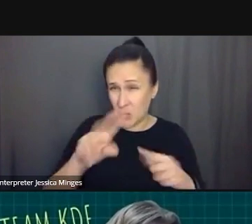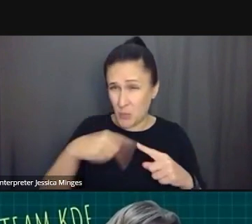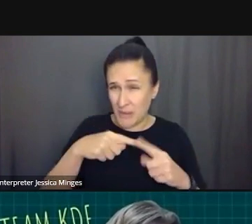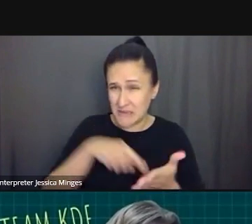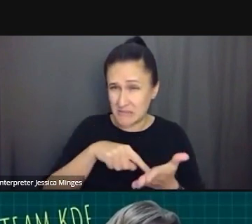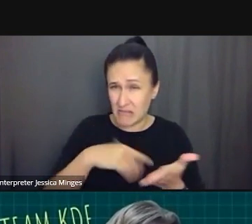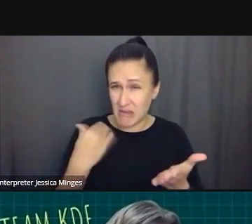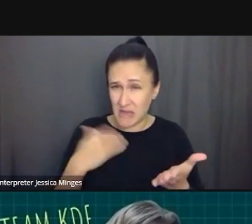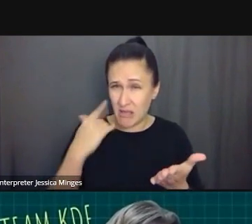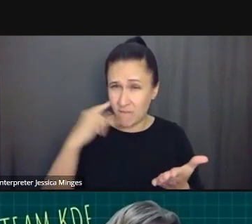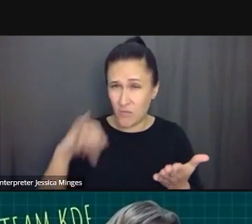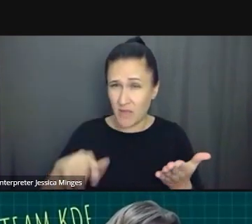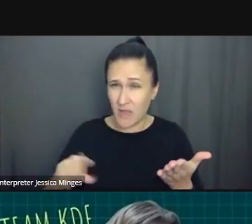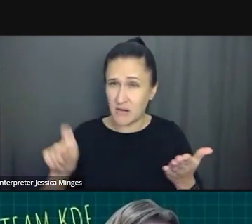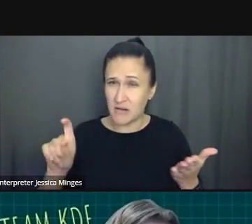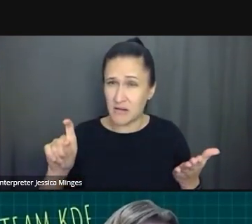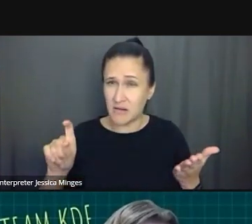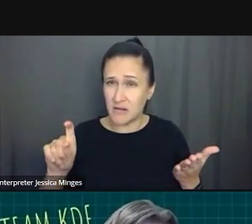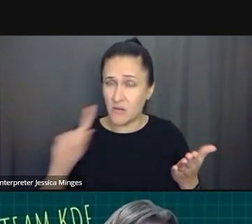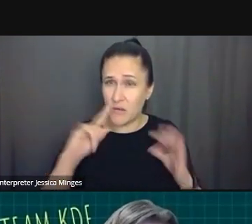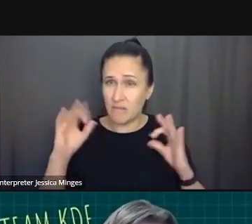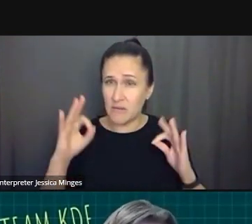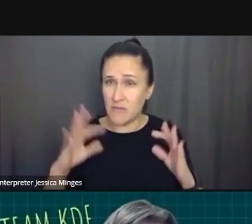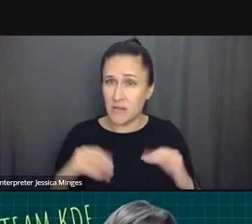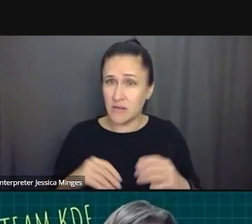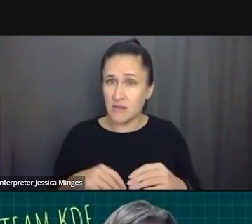for that feedback?